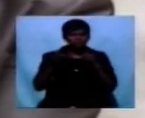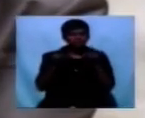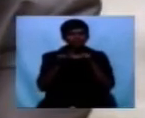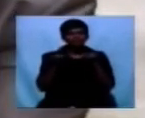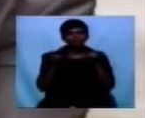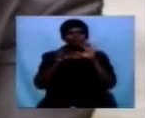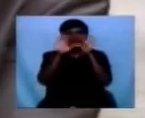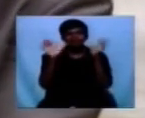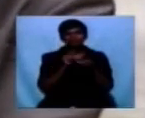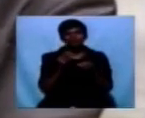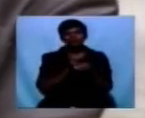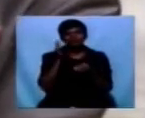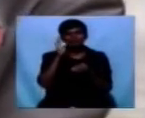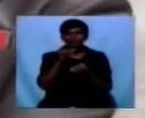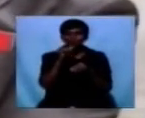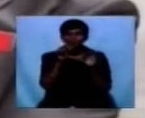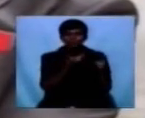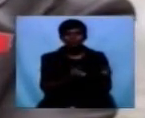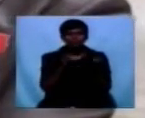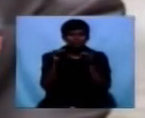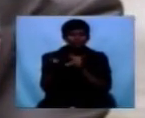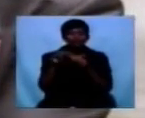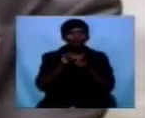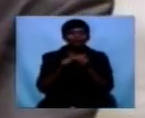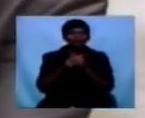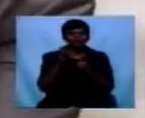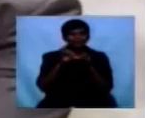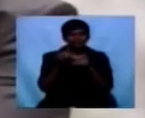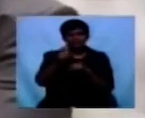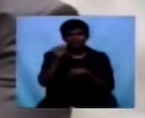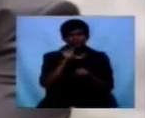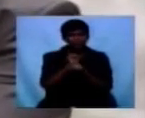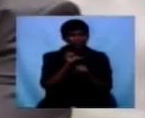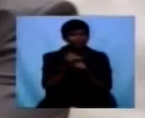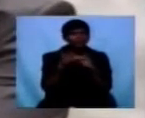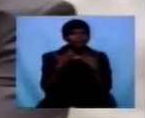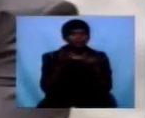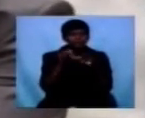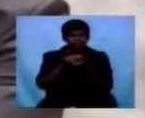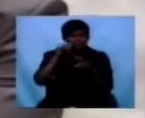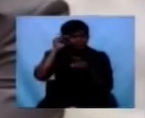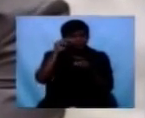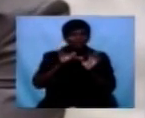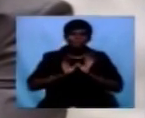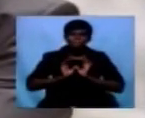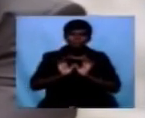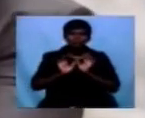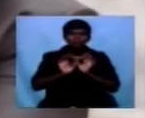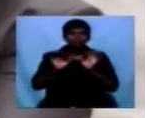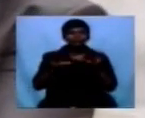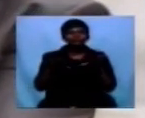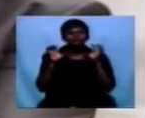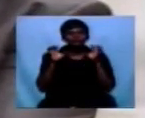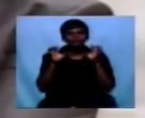that we will not transfer a problem. If you become incompetency in the ministry, we will not push you to cabinet office, because